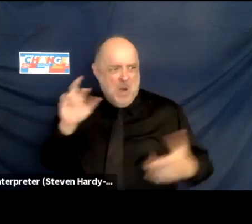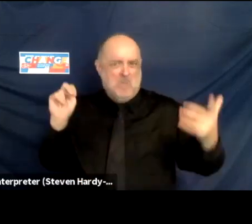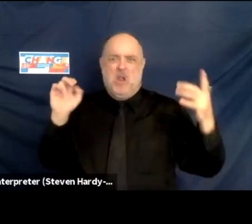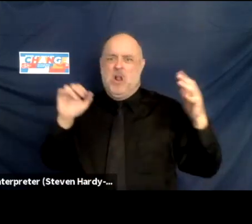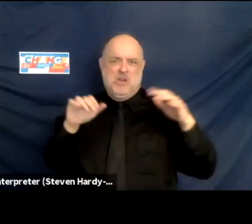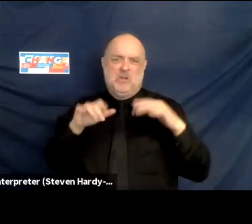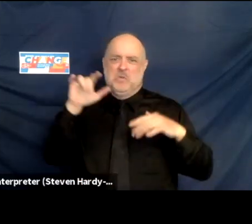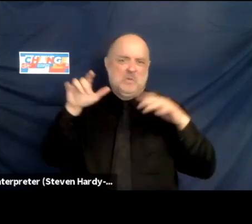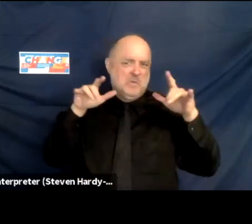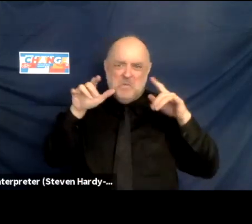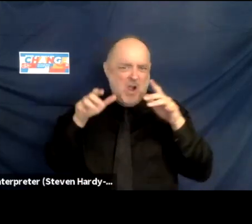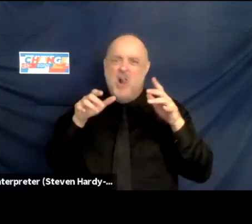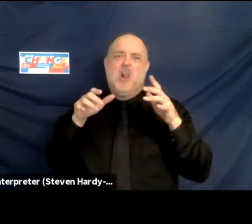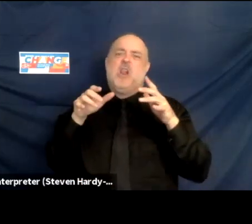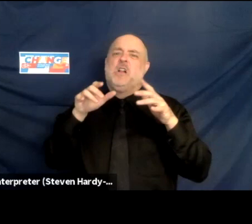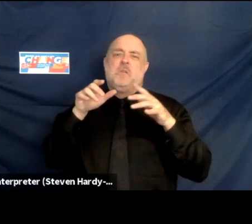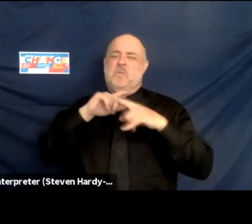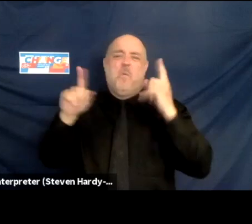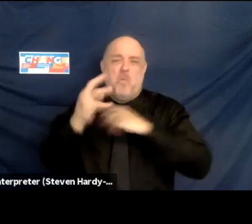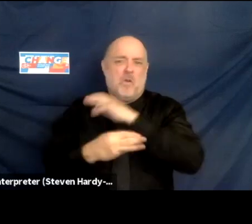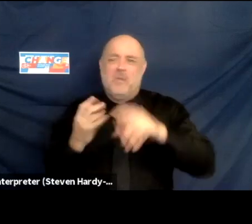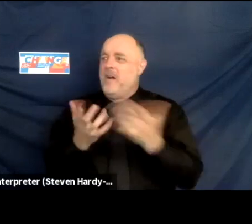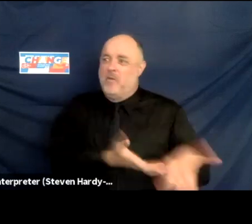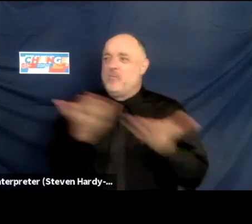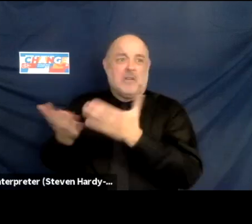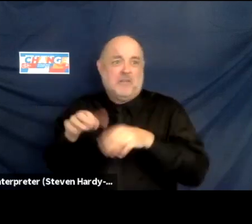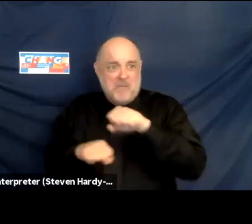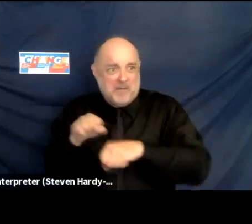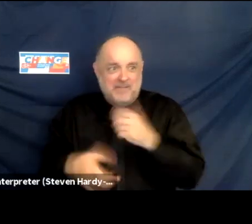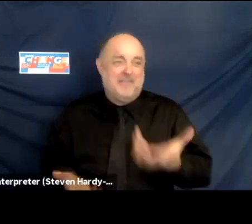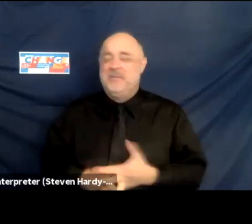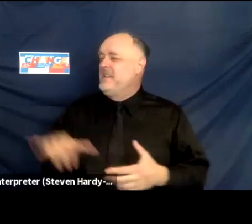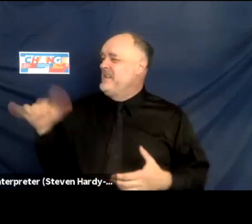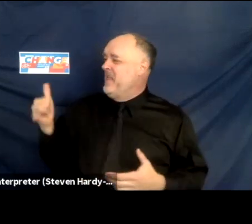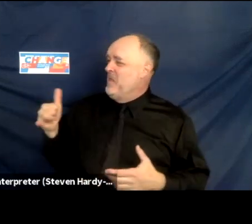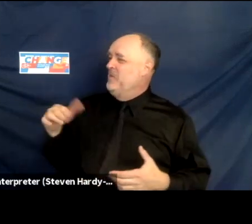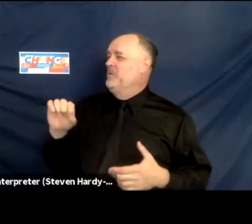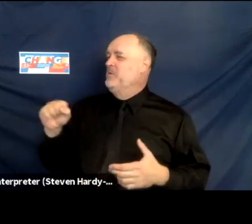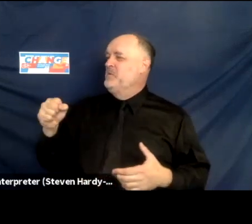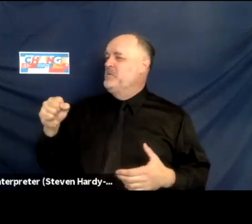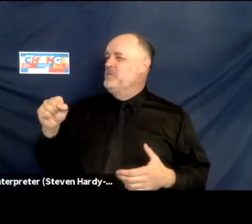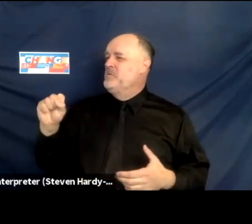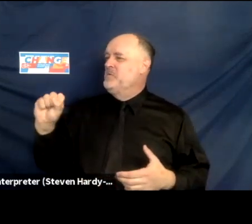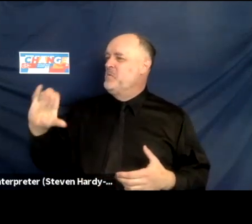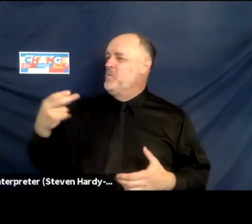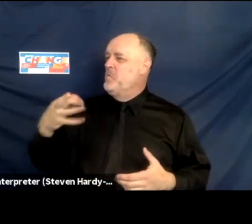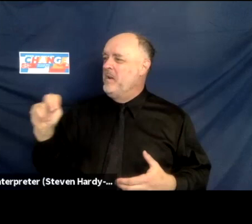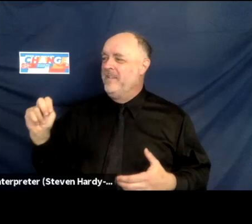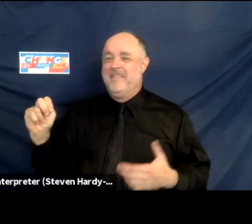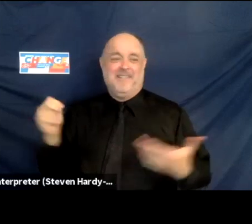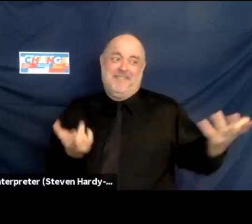I would take my bicycle, swing 10-speed and the yellow, and it would go with me everywhere. A big plane,